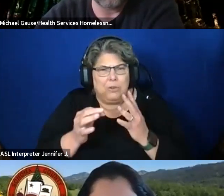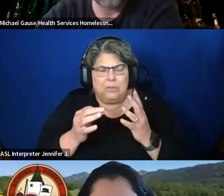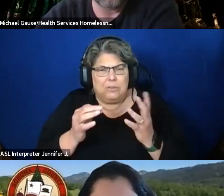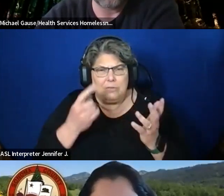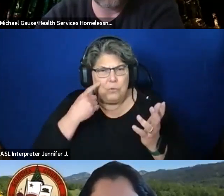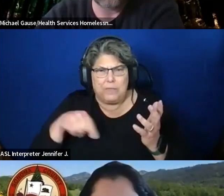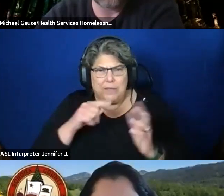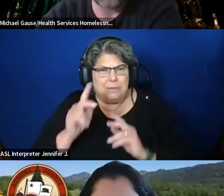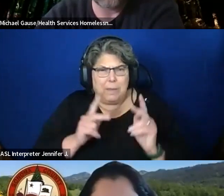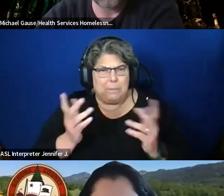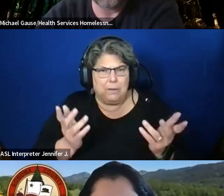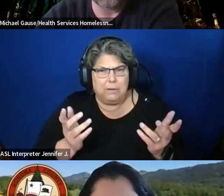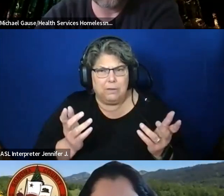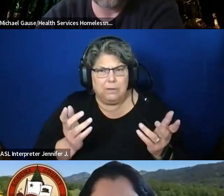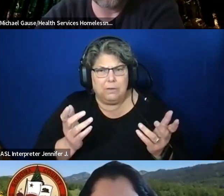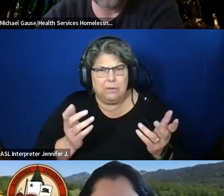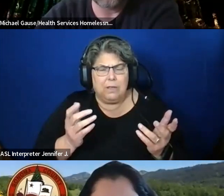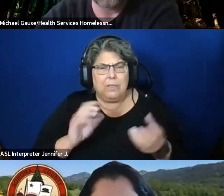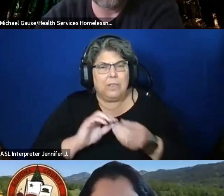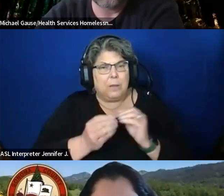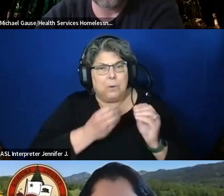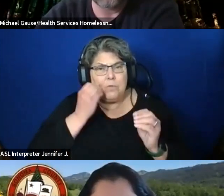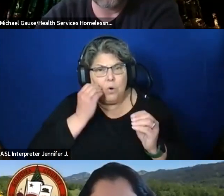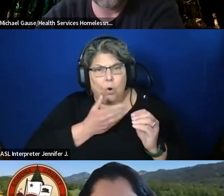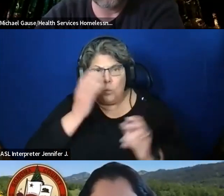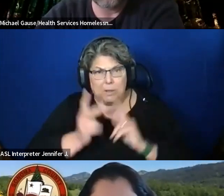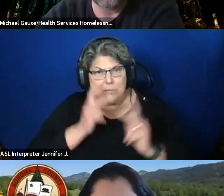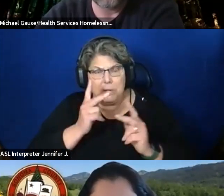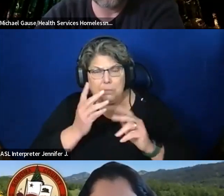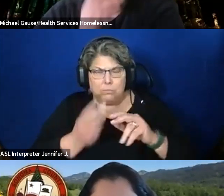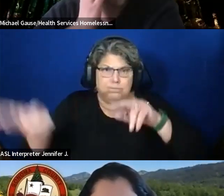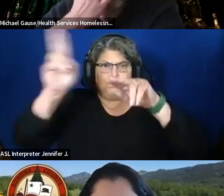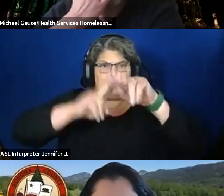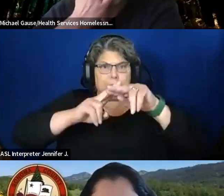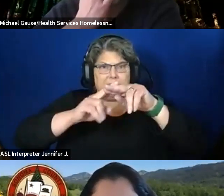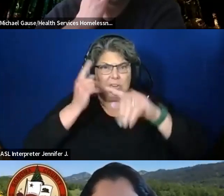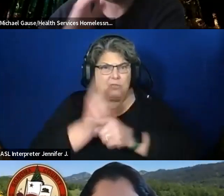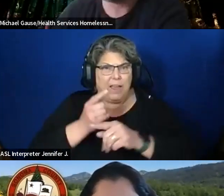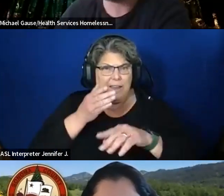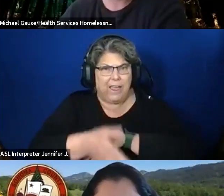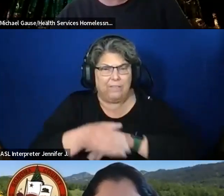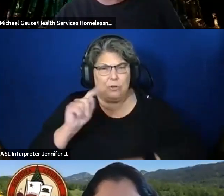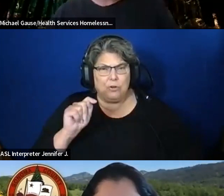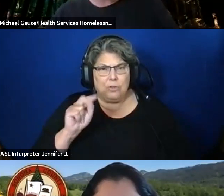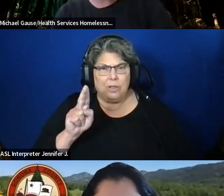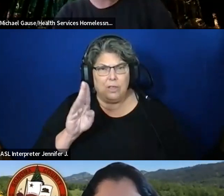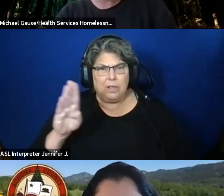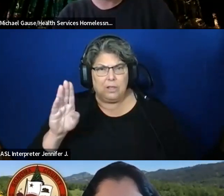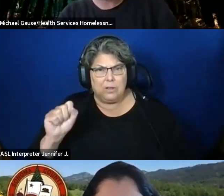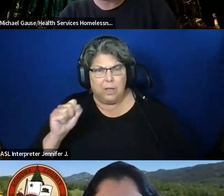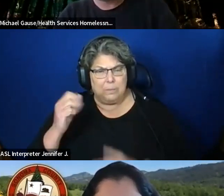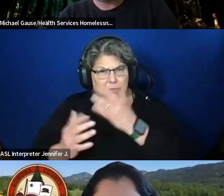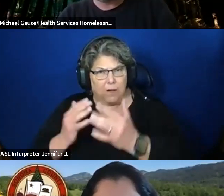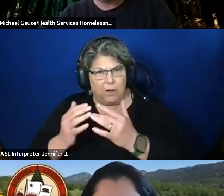individuals. We had a spike in homelessness following the Tubbs fire because there were so many people who were living precariously. And when we